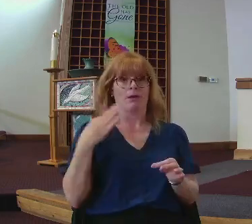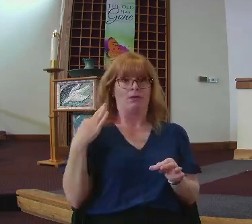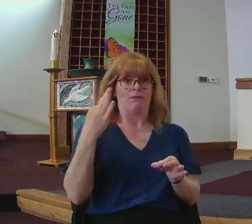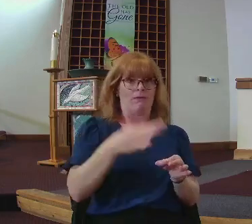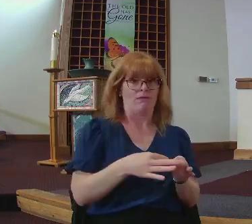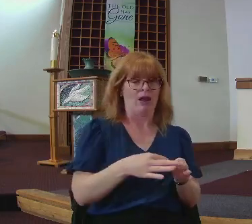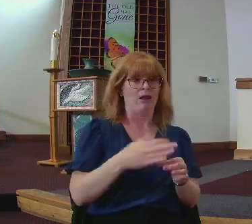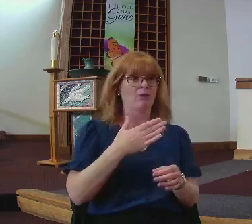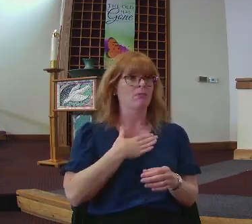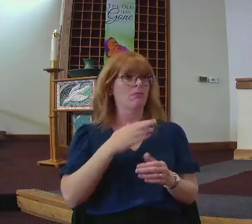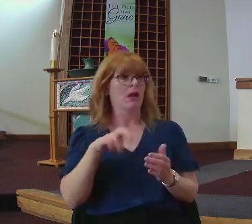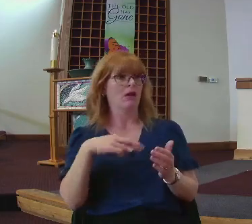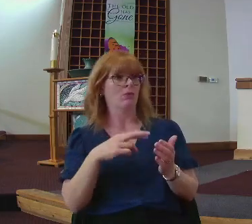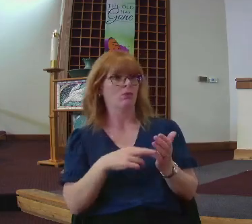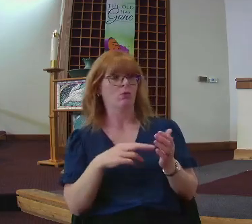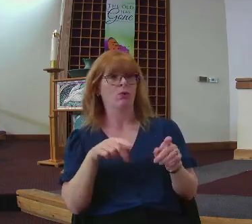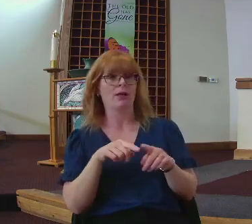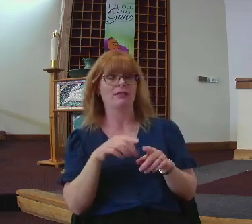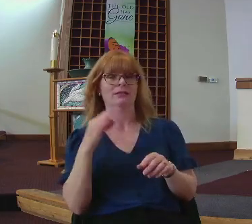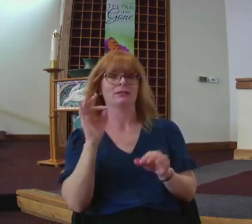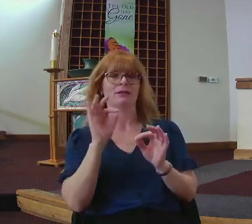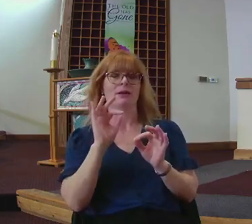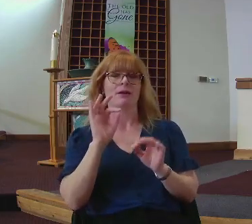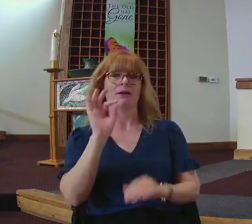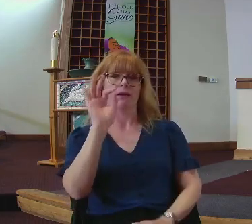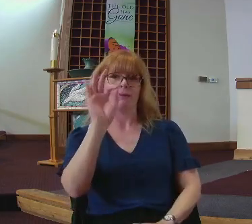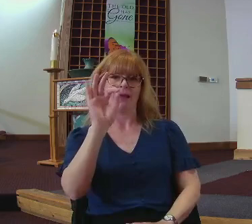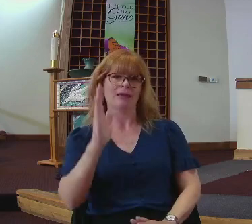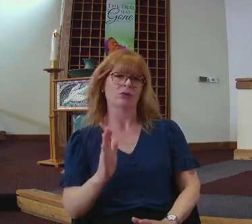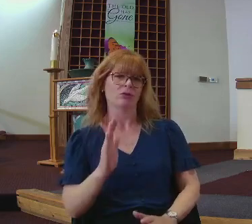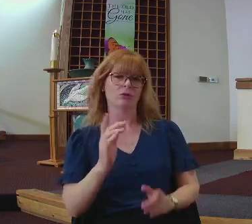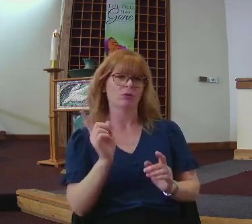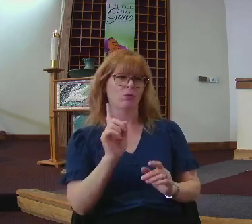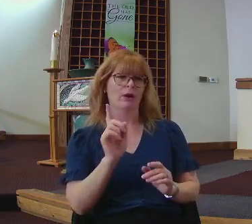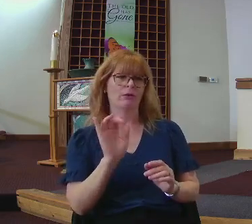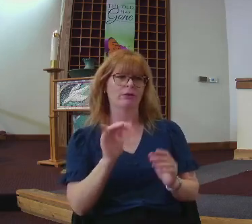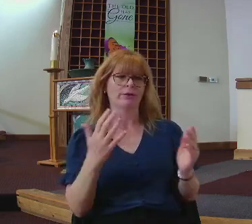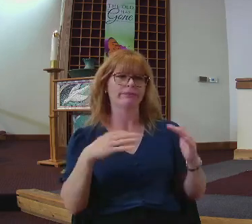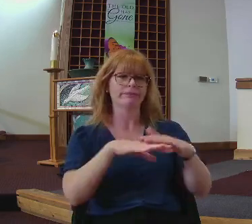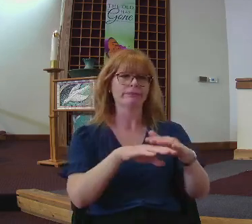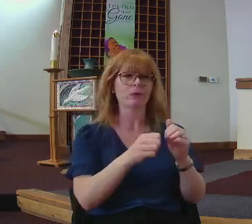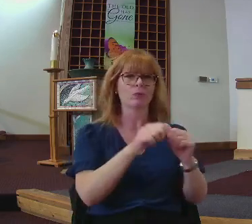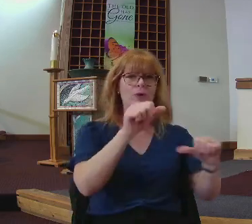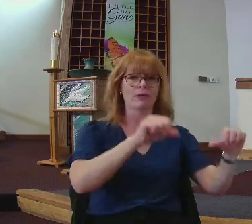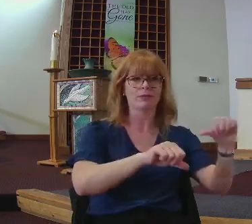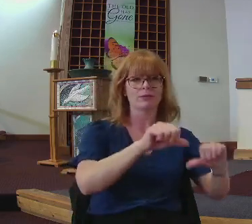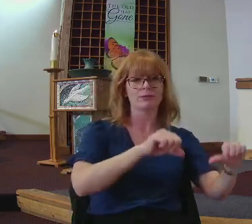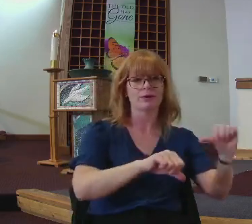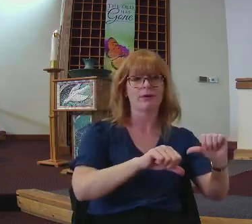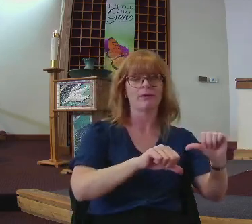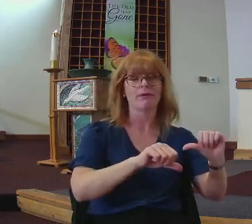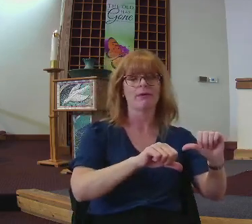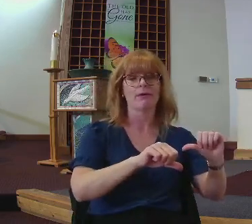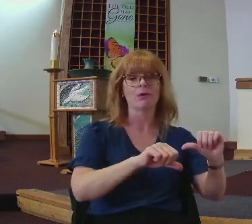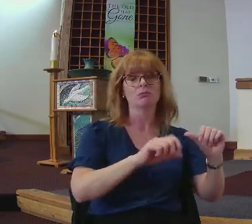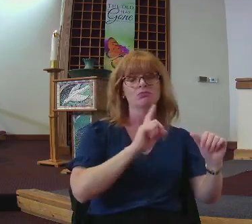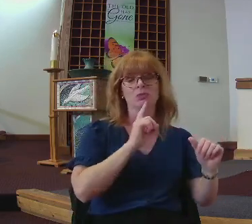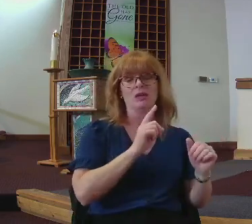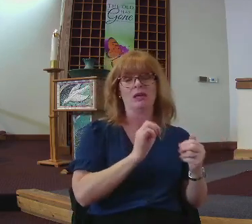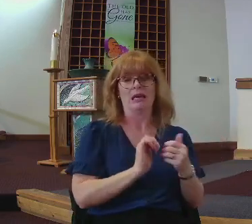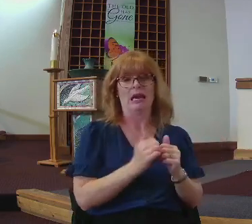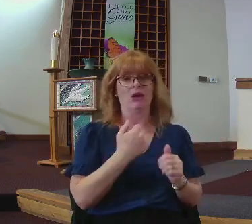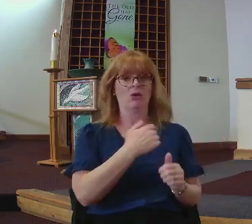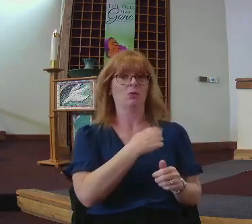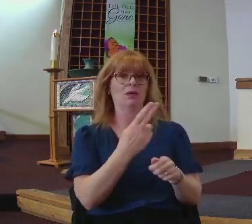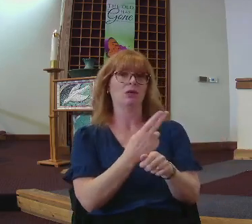my role as a pastor, I think, really come together is how does our faith shape the way we use medical science